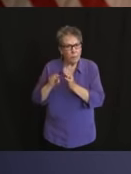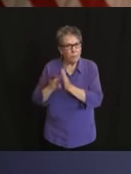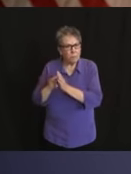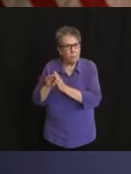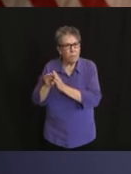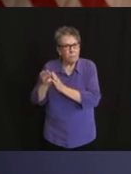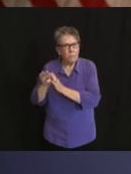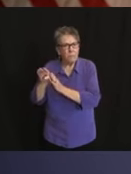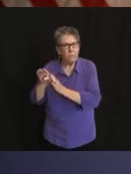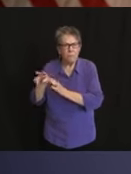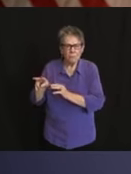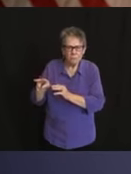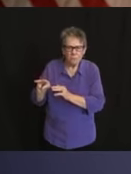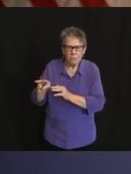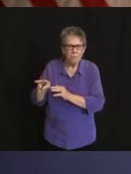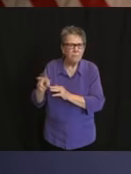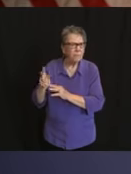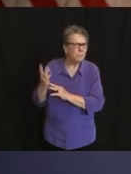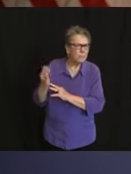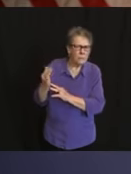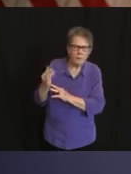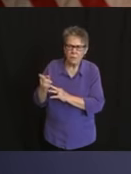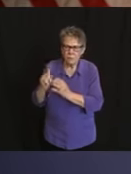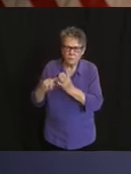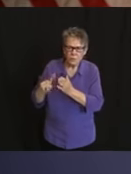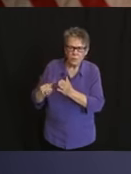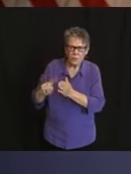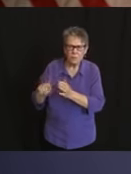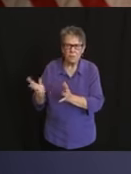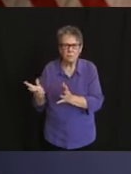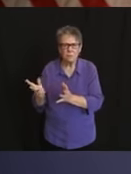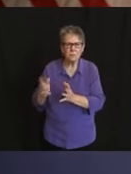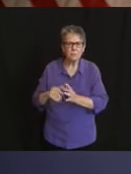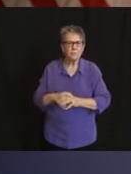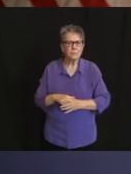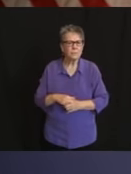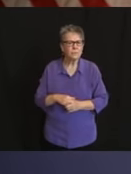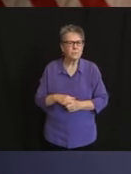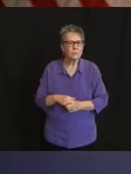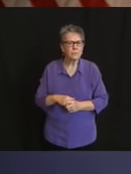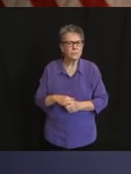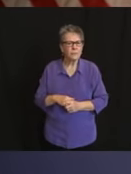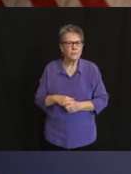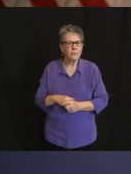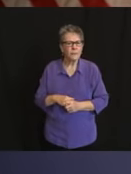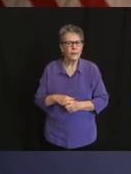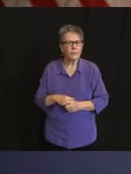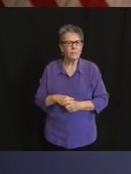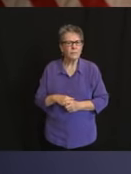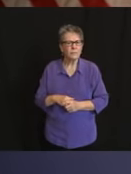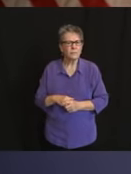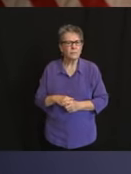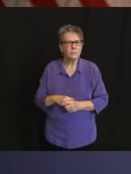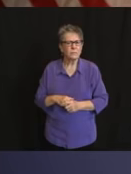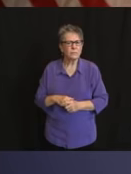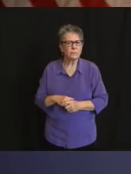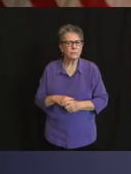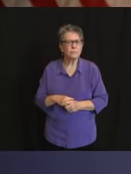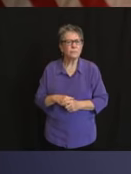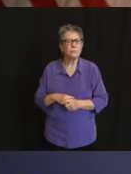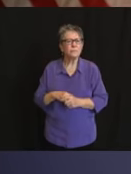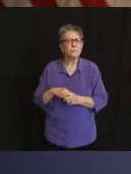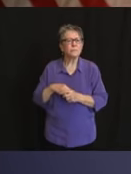Jersey. And may I just add one point to the dementia issue? My mom was like that in a nursing home. She